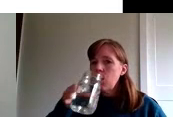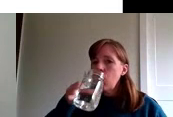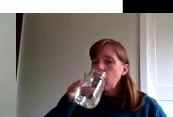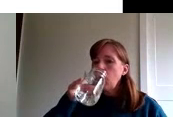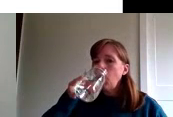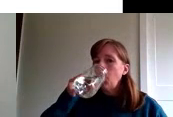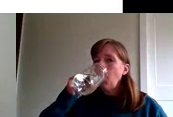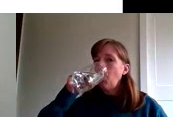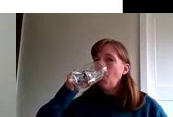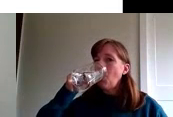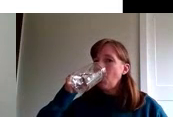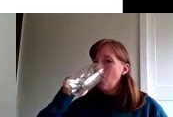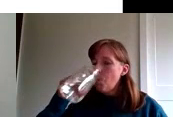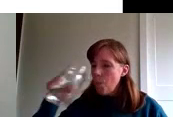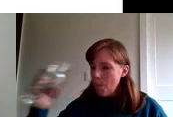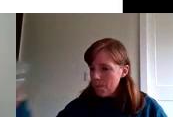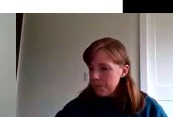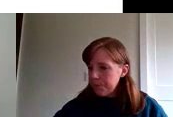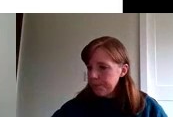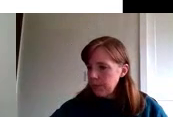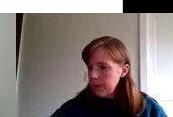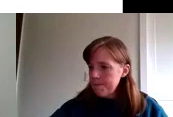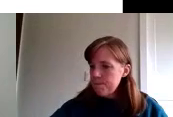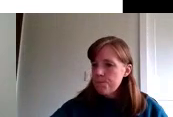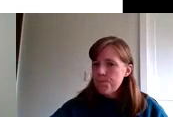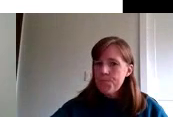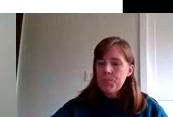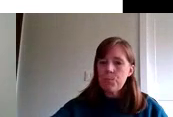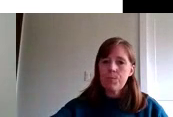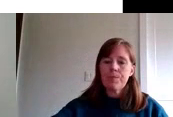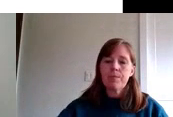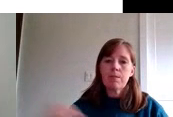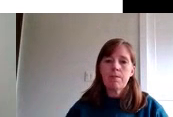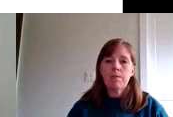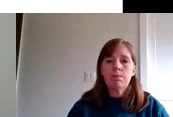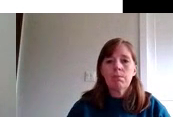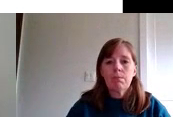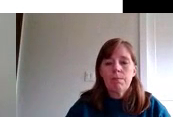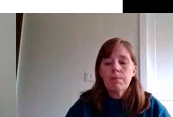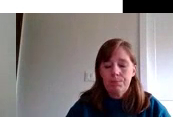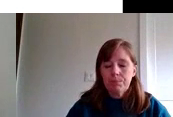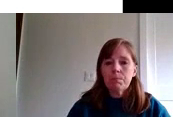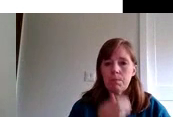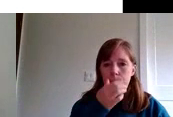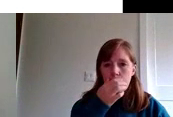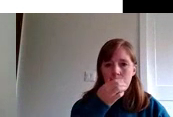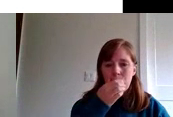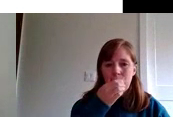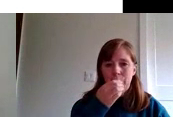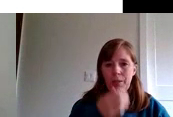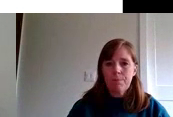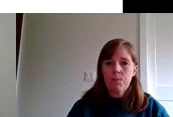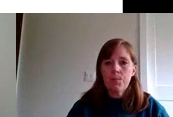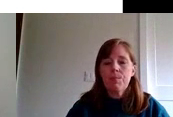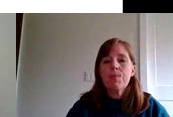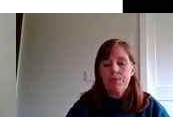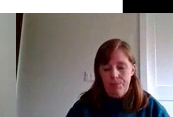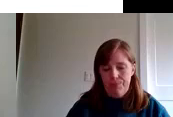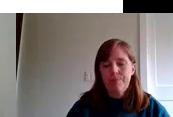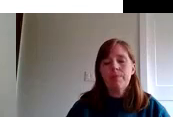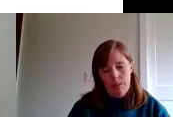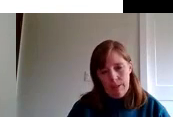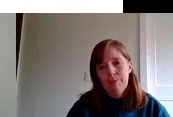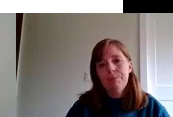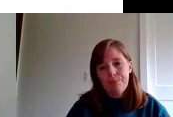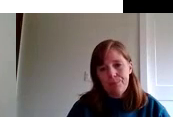for my students with multiple needs. Checking in with the team to see if there's times where we can collaborate and join in on